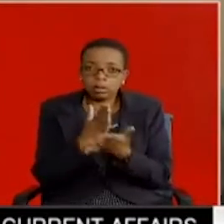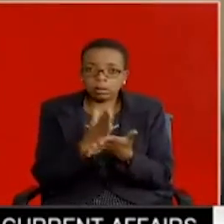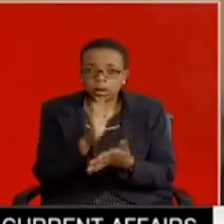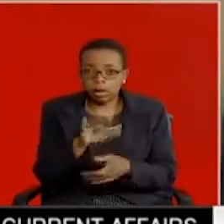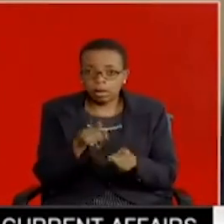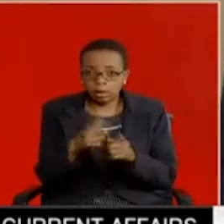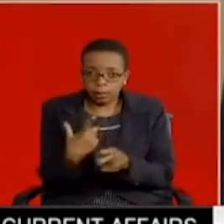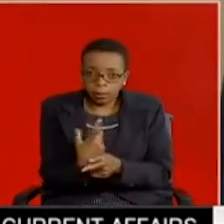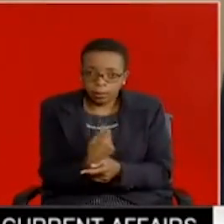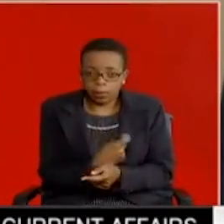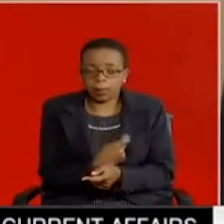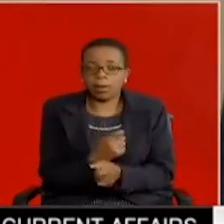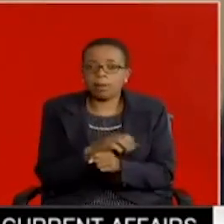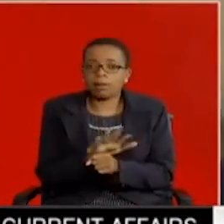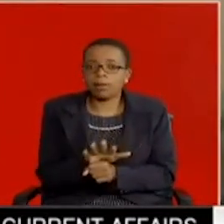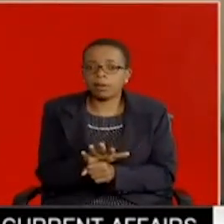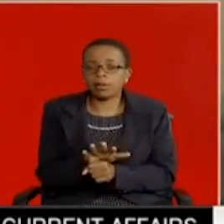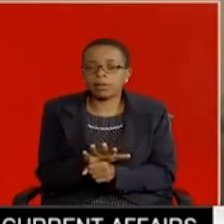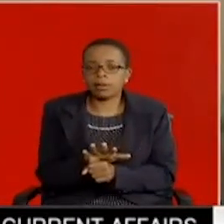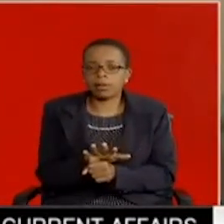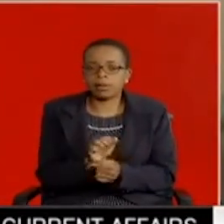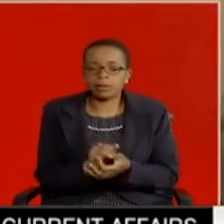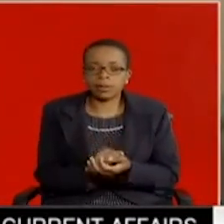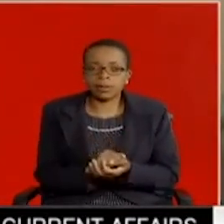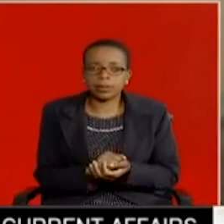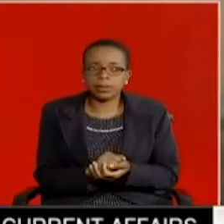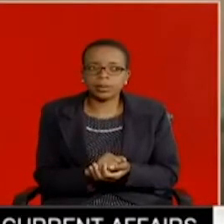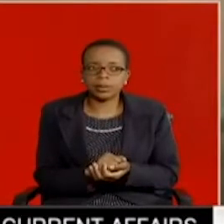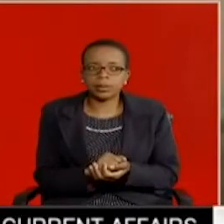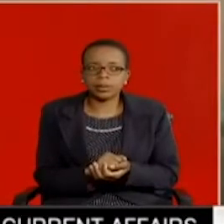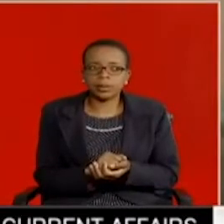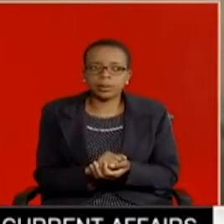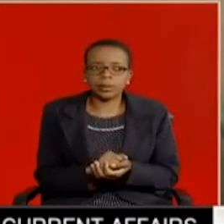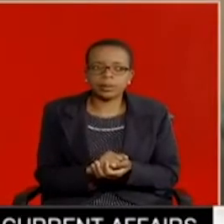of the COVID-19 vaccine in use.